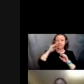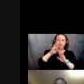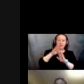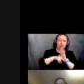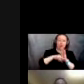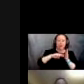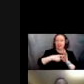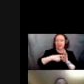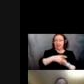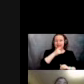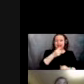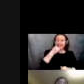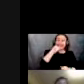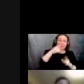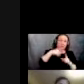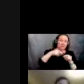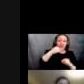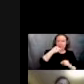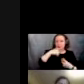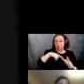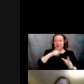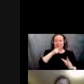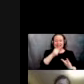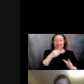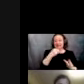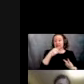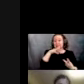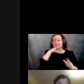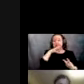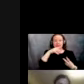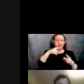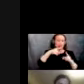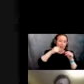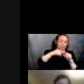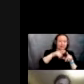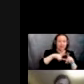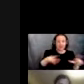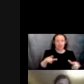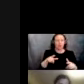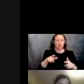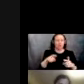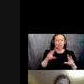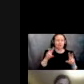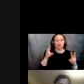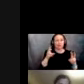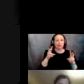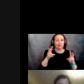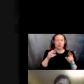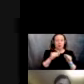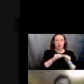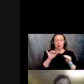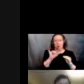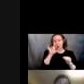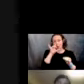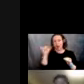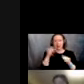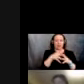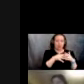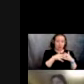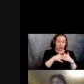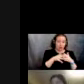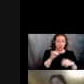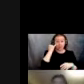know, those sorts of things, they were more Americanized. So especially in the case of the father, you know, didn't speak